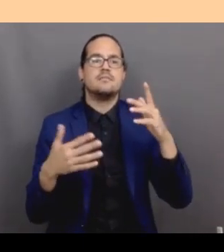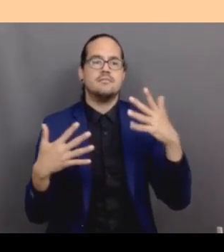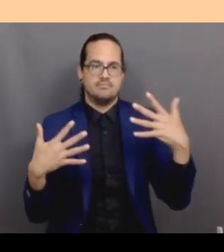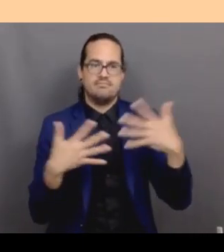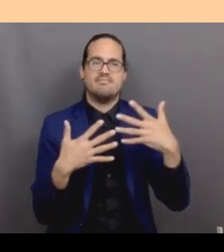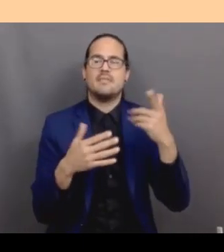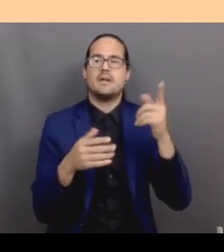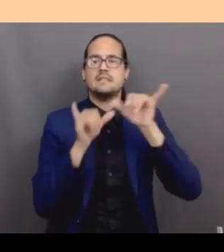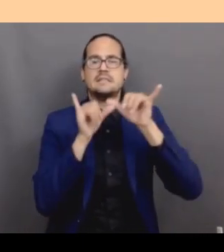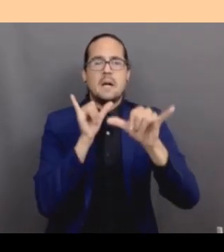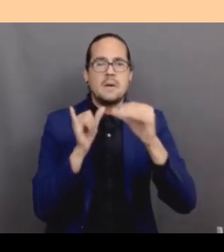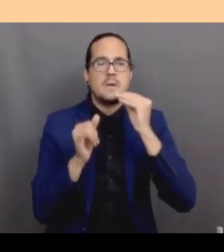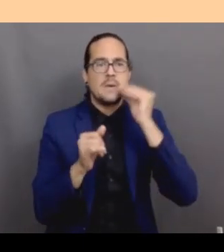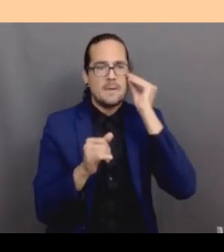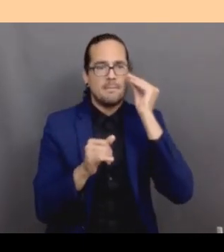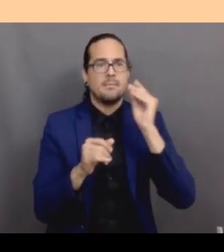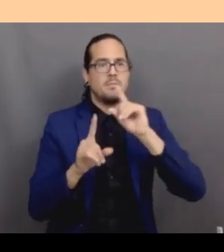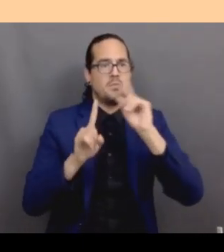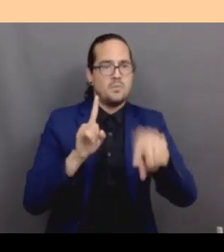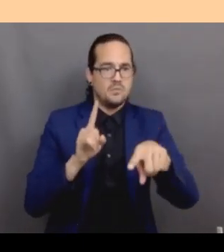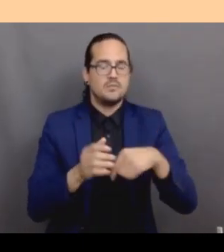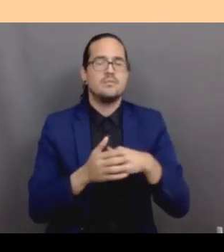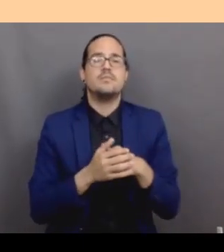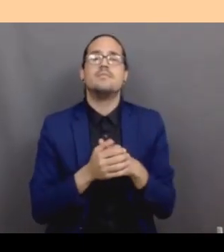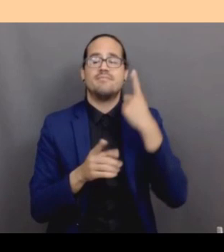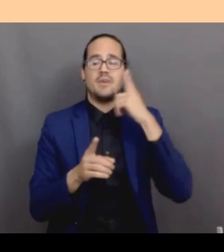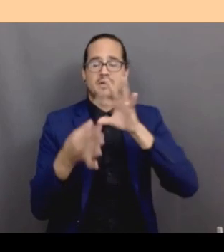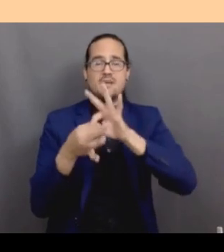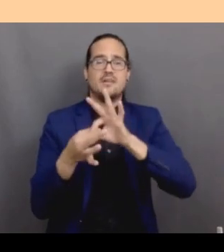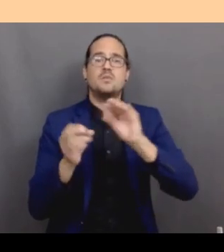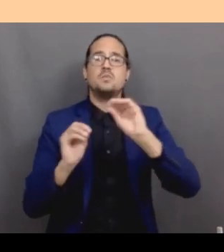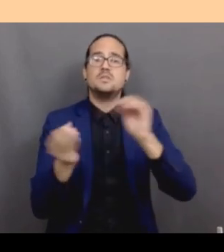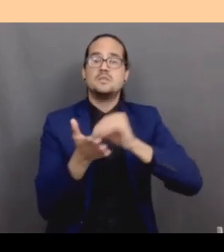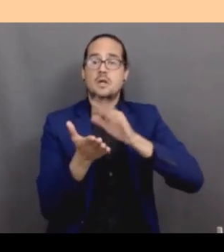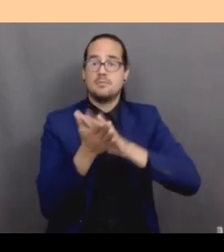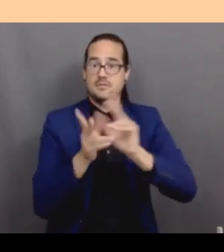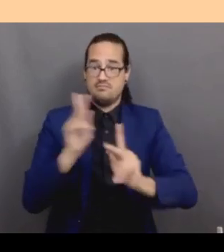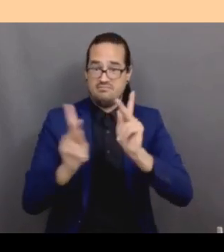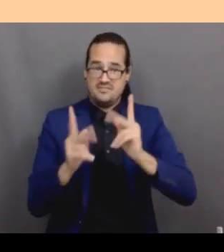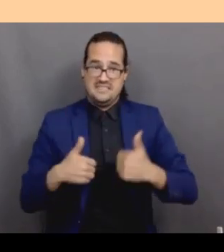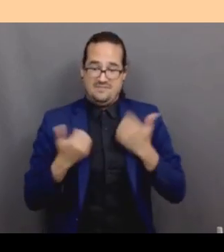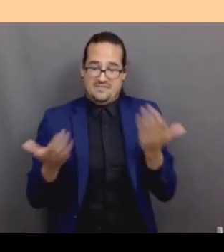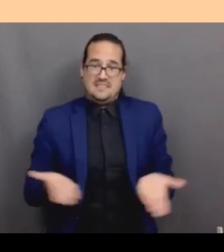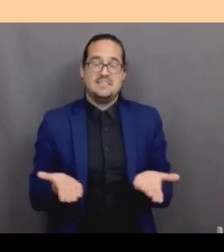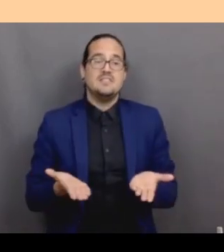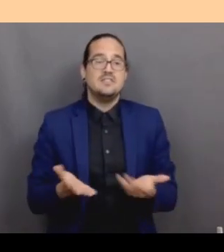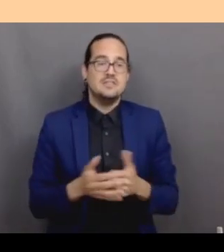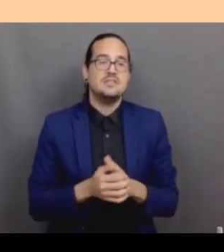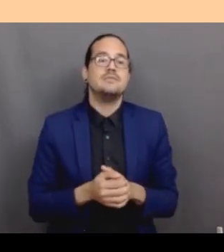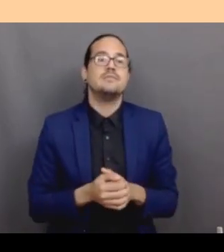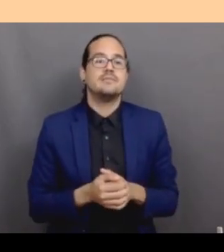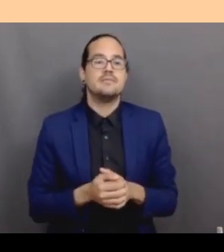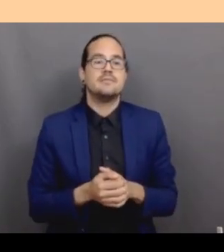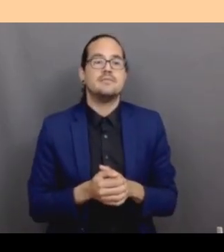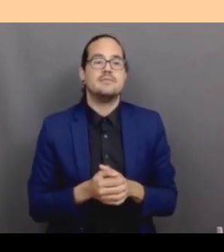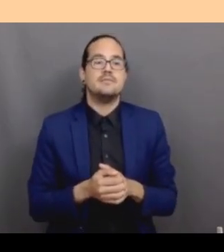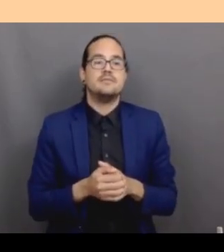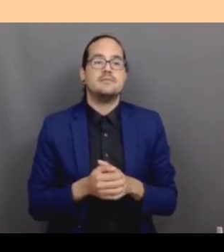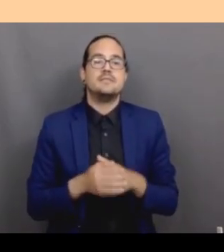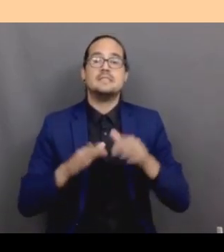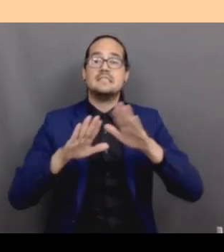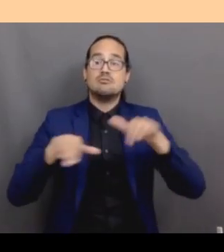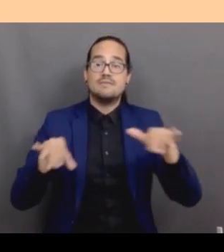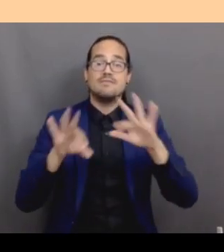undocumented members of our community. Our Children and Family Services has seen, unfortunately, about